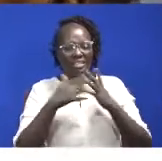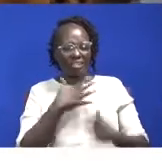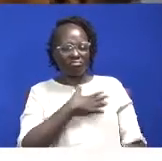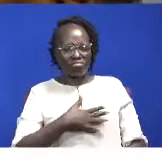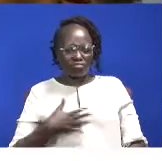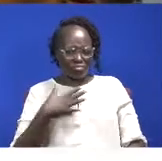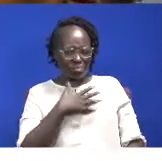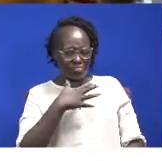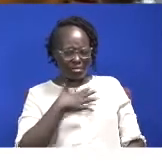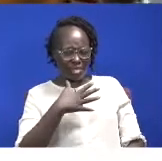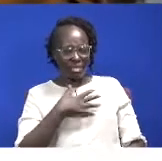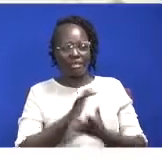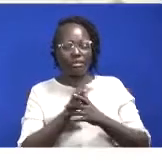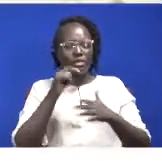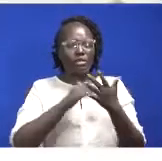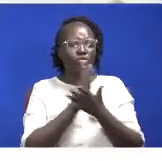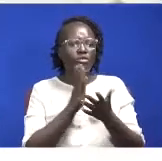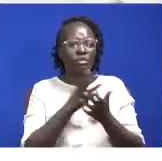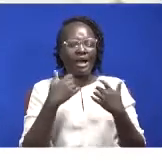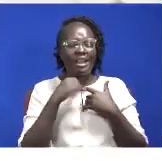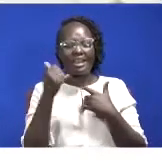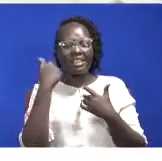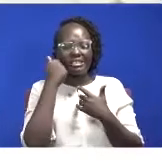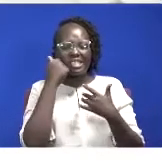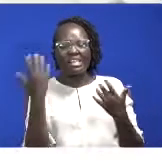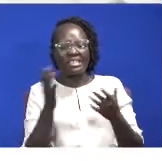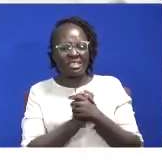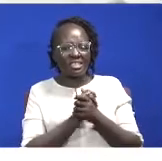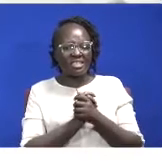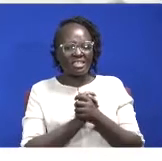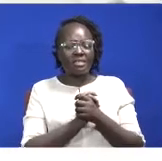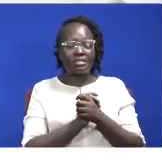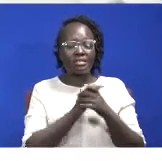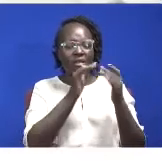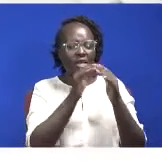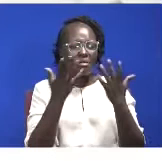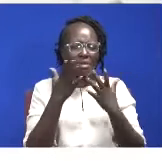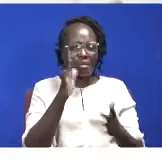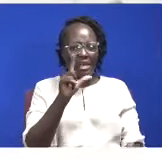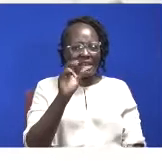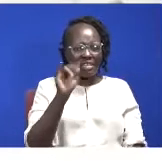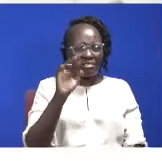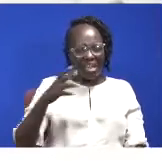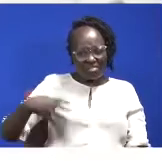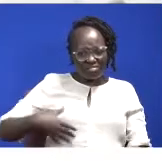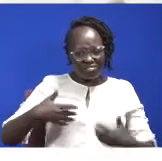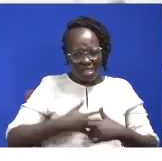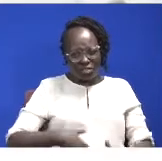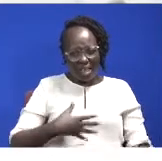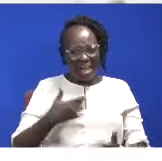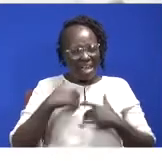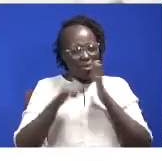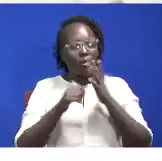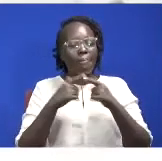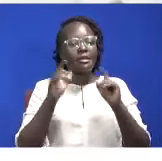had renal failure, some stage I think the liver had some few issues, but he was